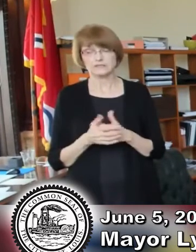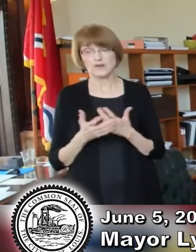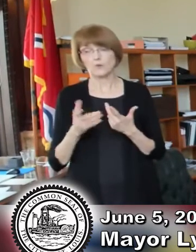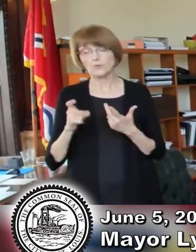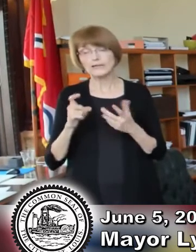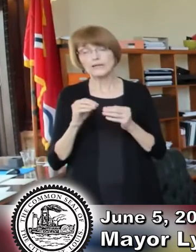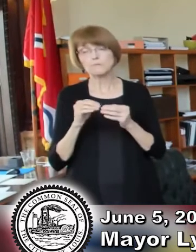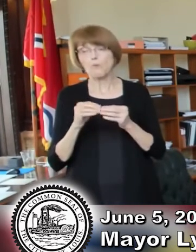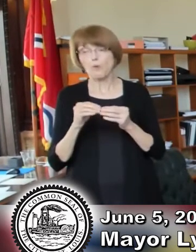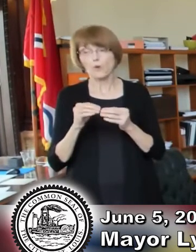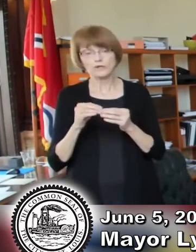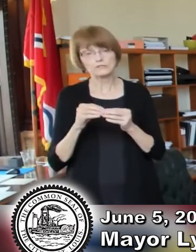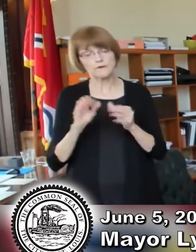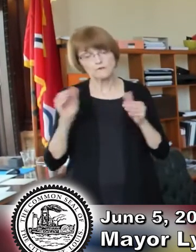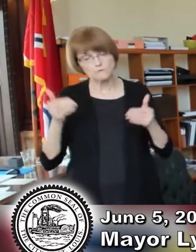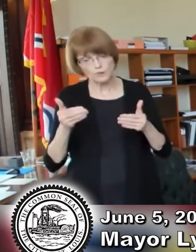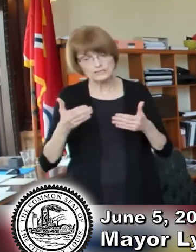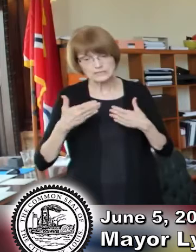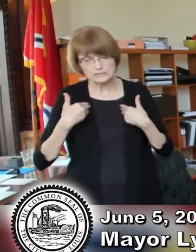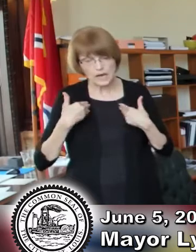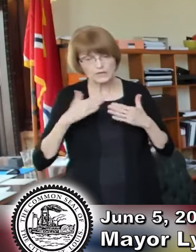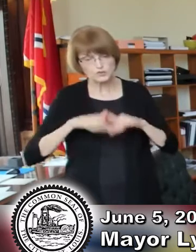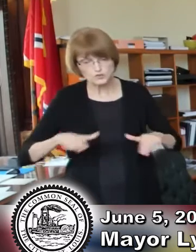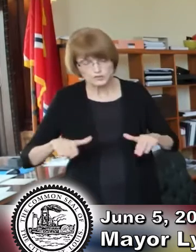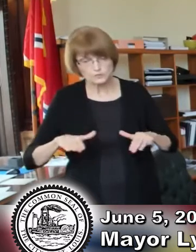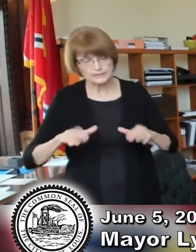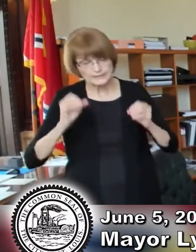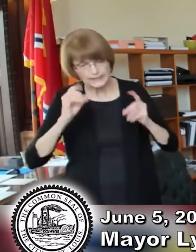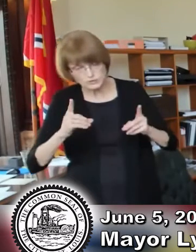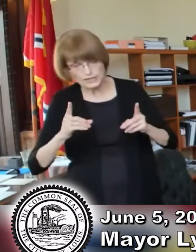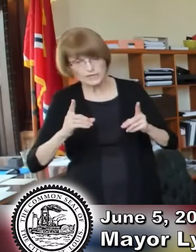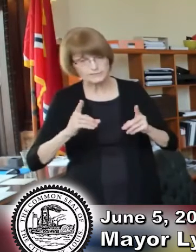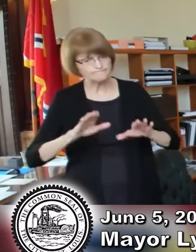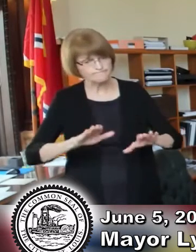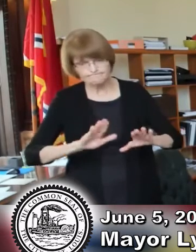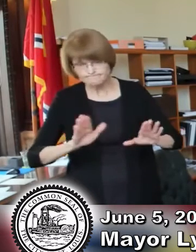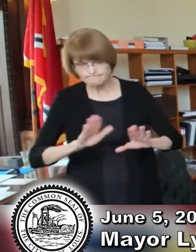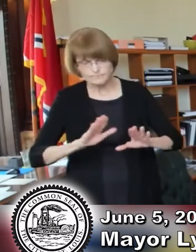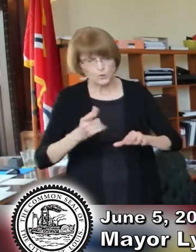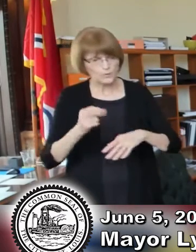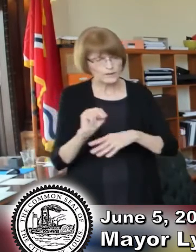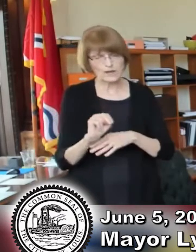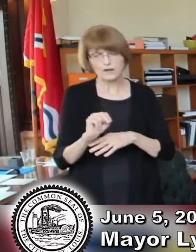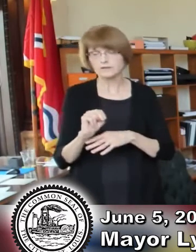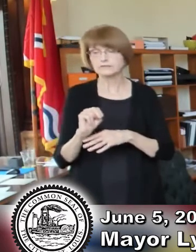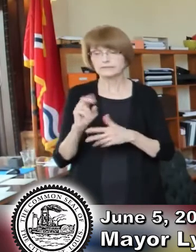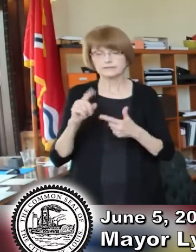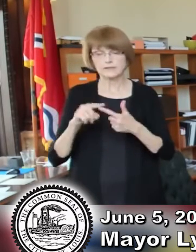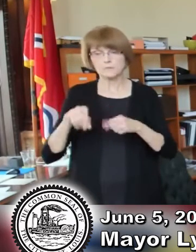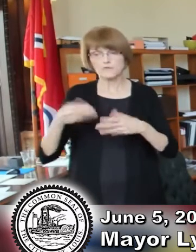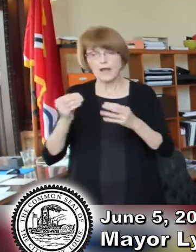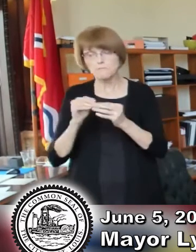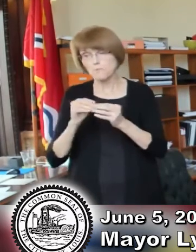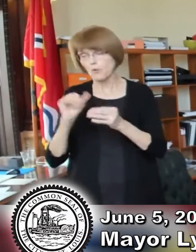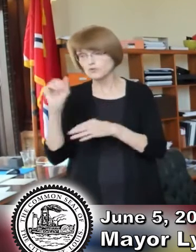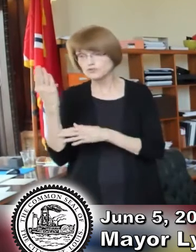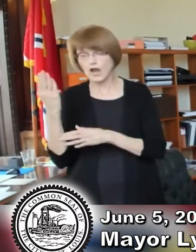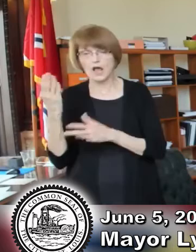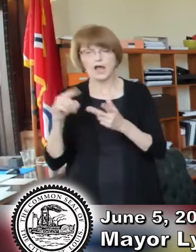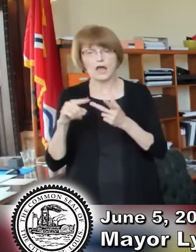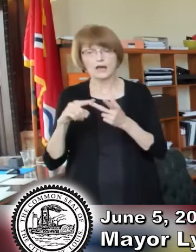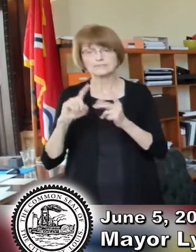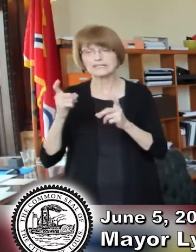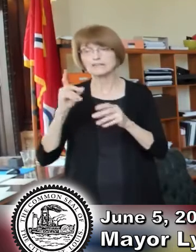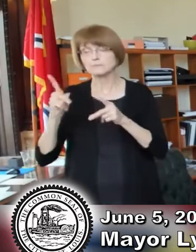childhood education, for example, better education, better job opportunities, more hope for people. Those are the big